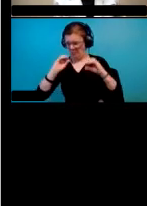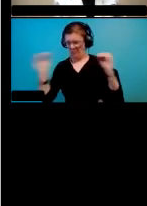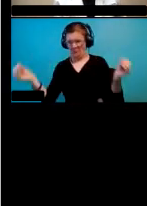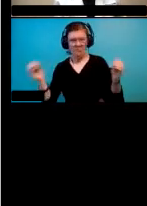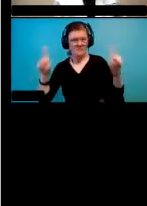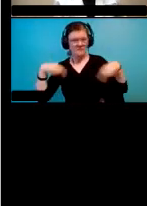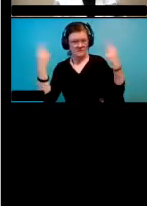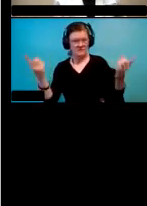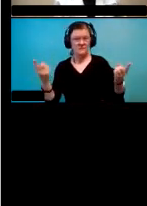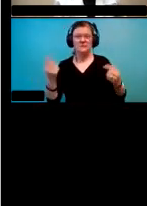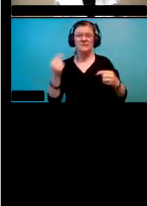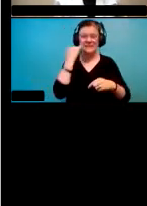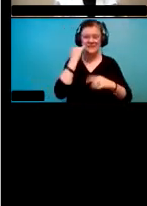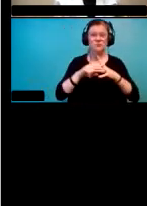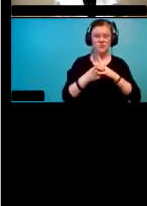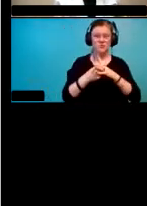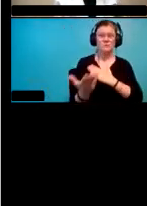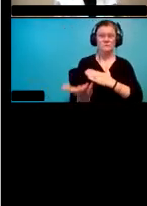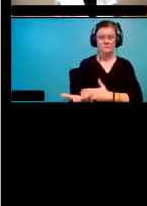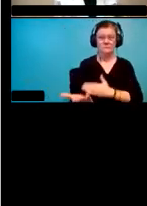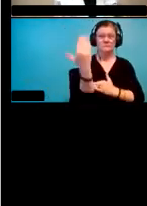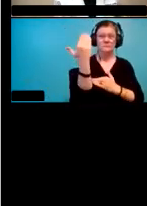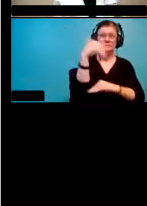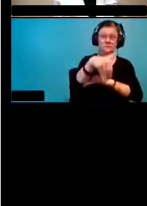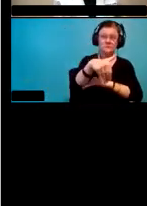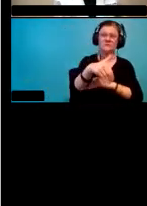3 times a day can be really difficult. So